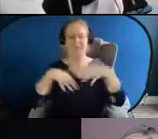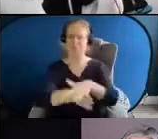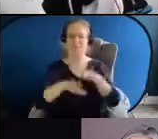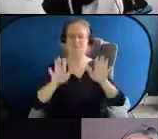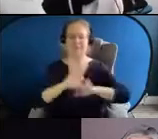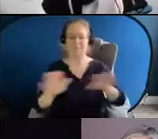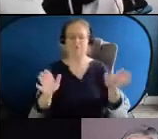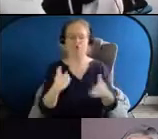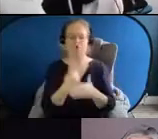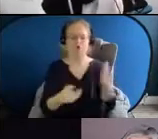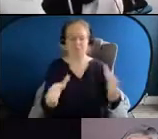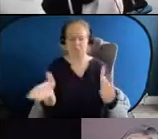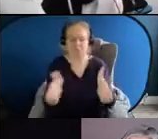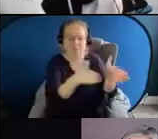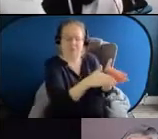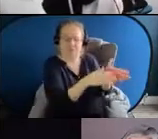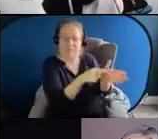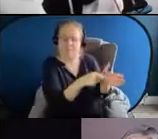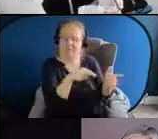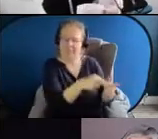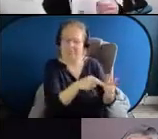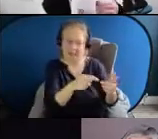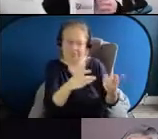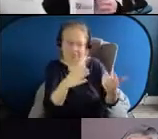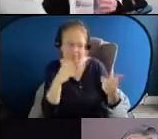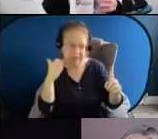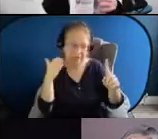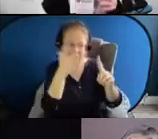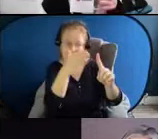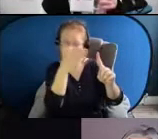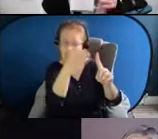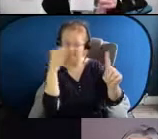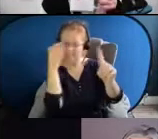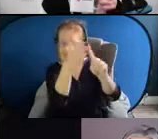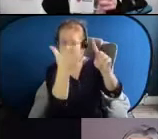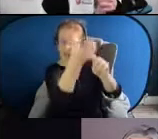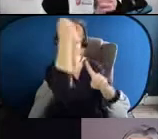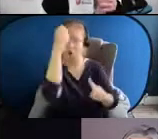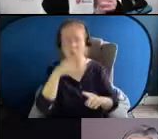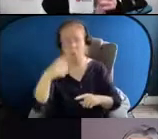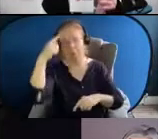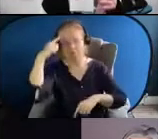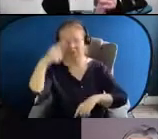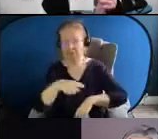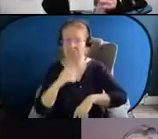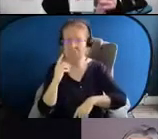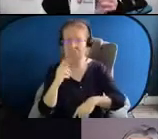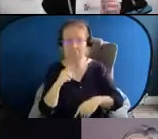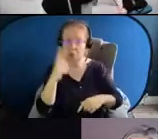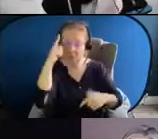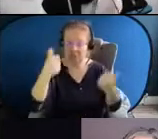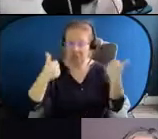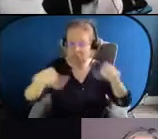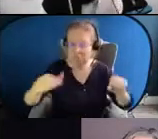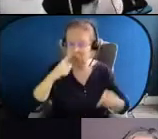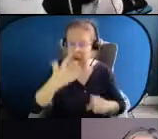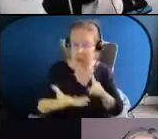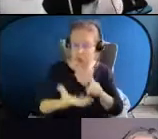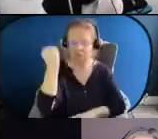whether you see that's an ultimate goal that we can reach, and whether you have a time frame maybe of when that would be